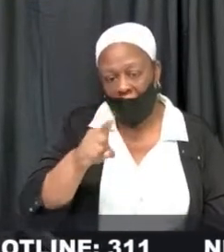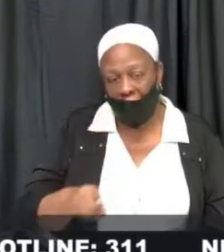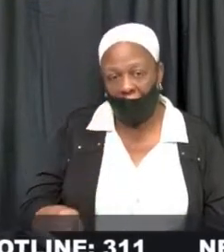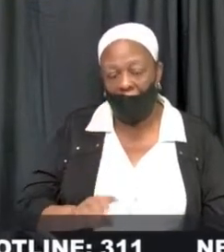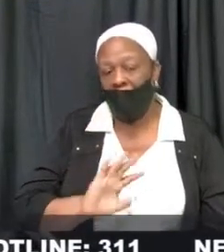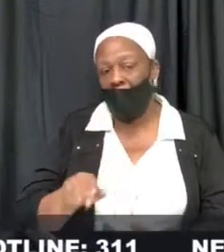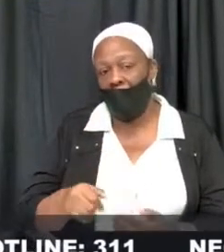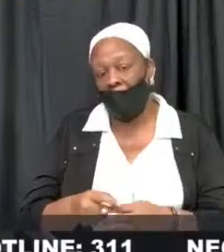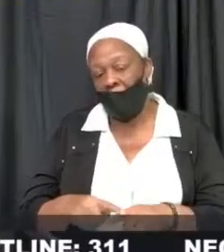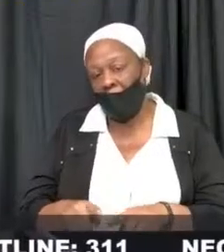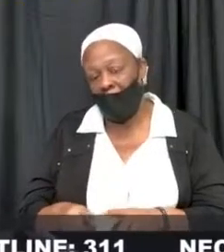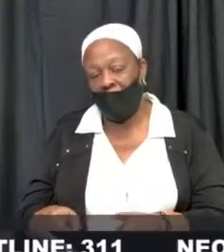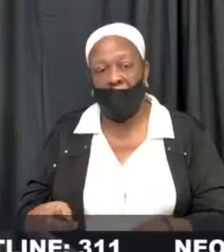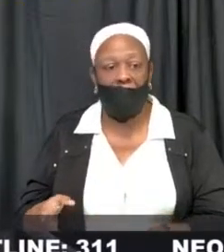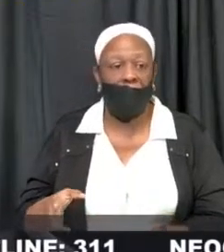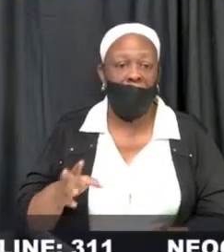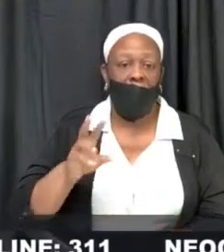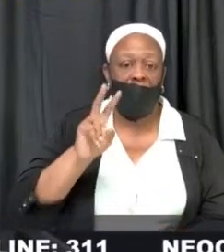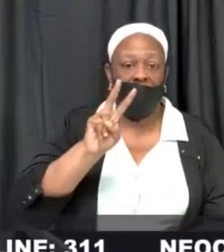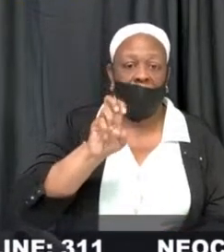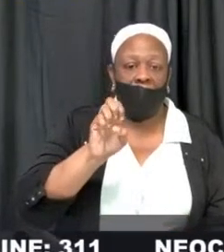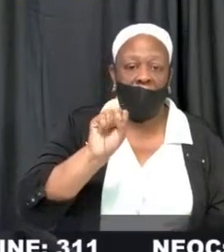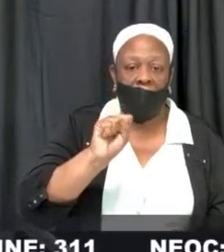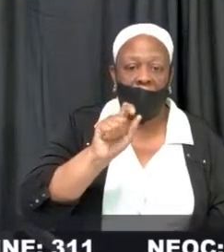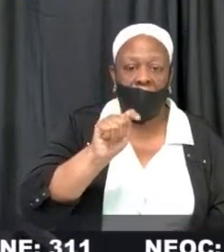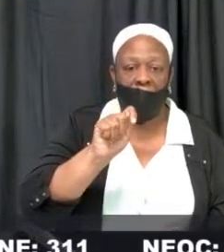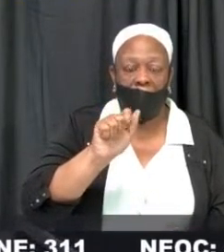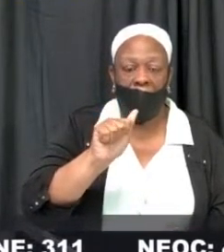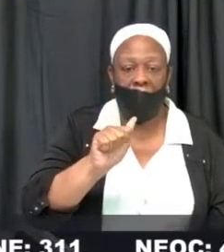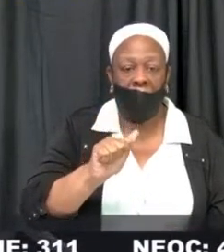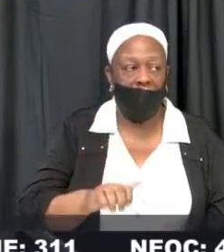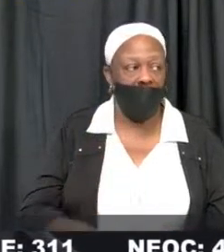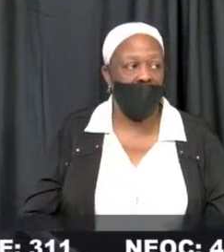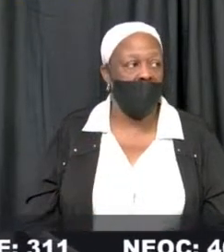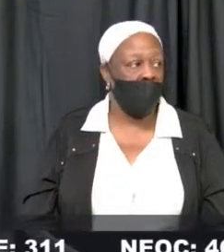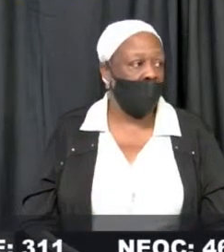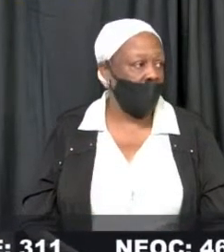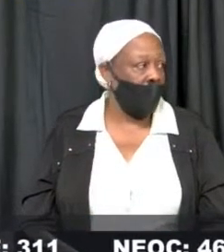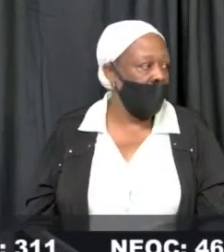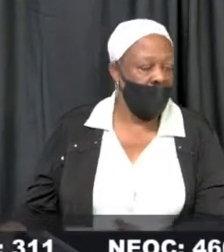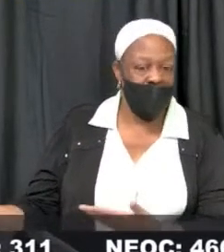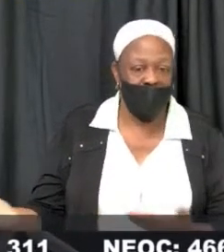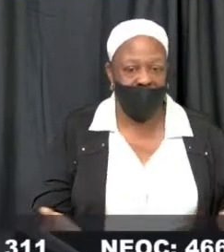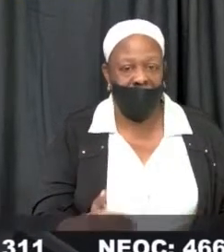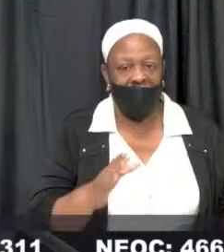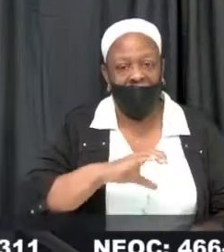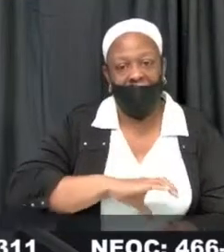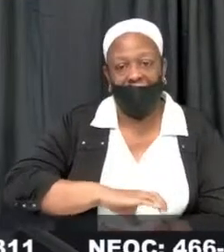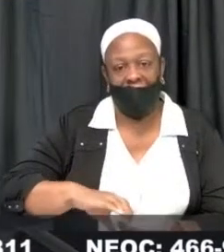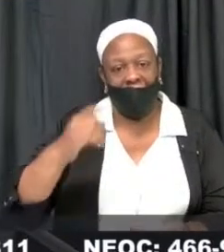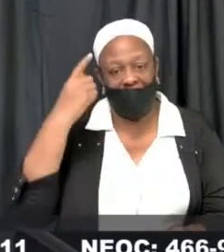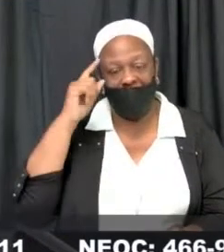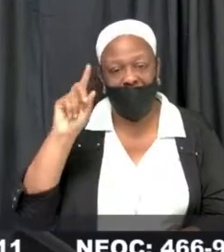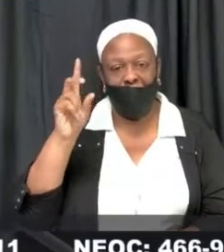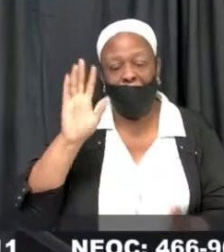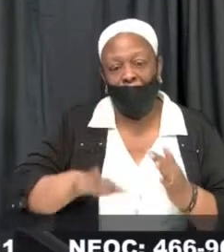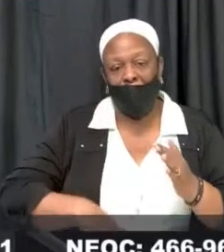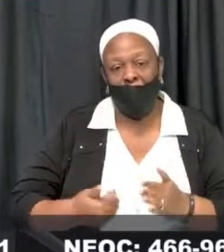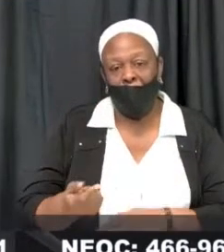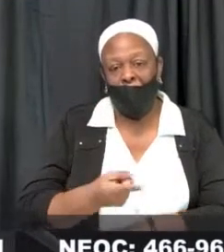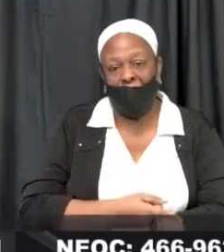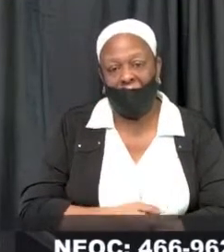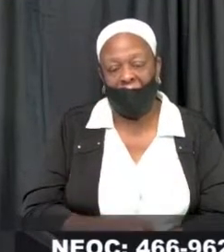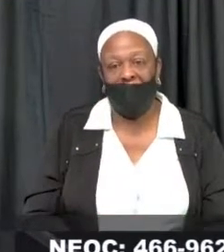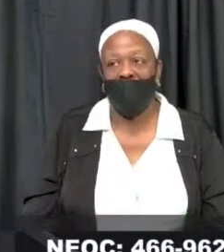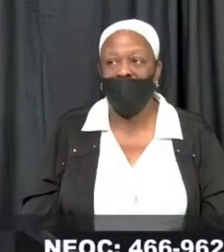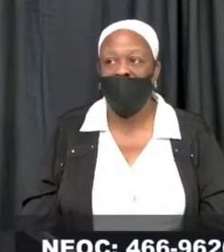media houses, Vesta, of course, for transporting the cake and all the other things that she does. And